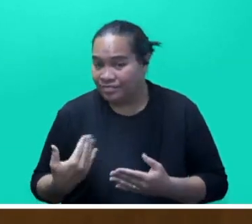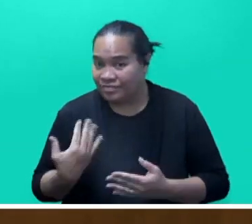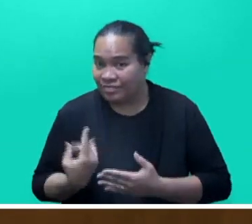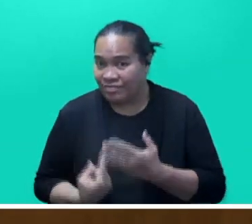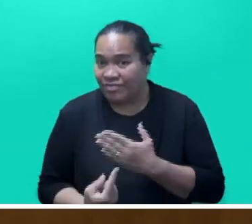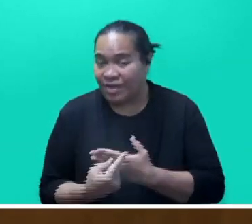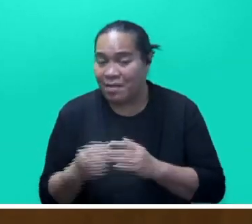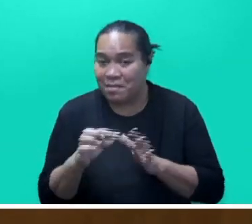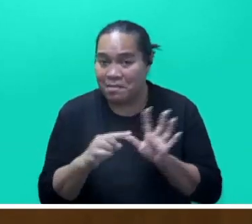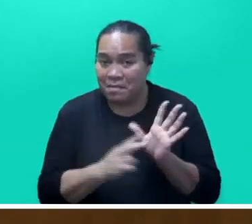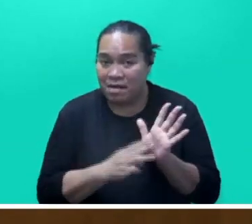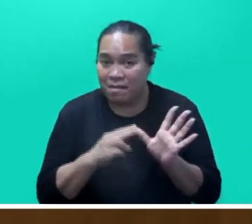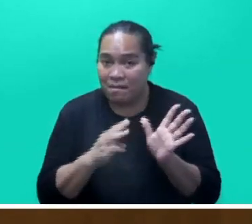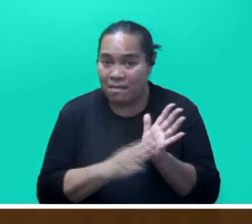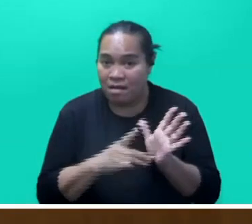in